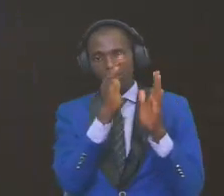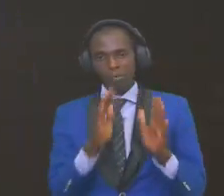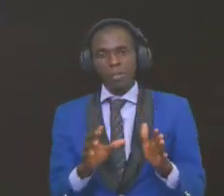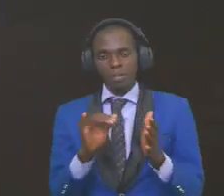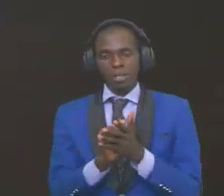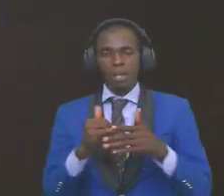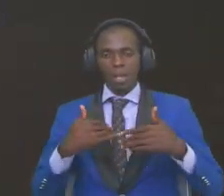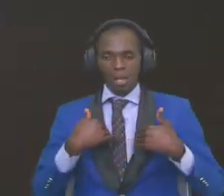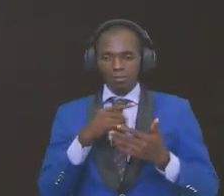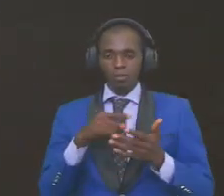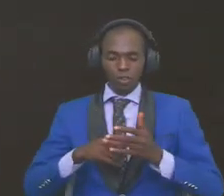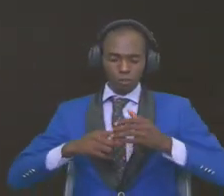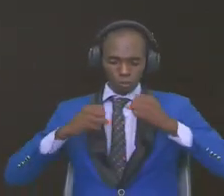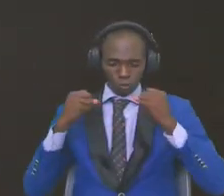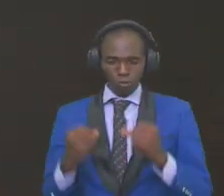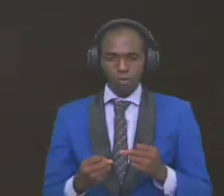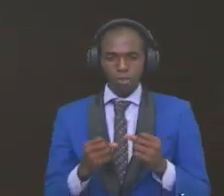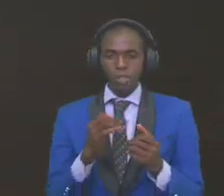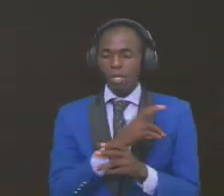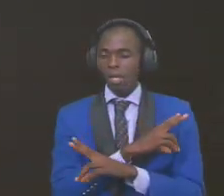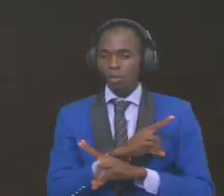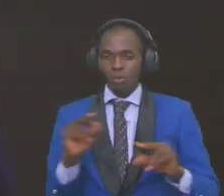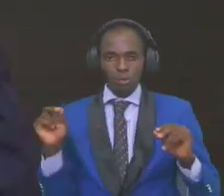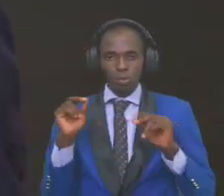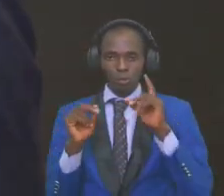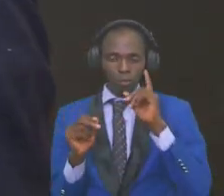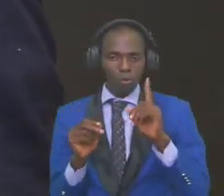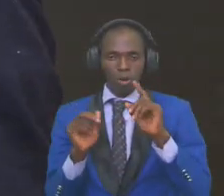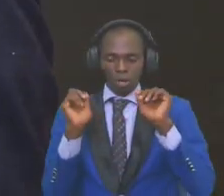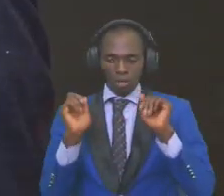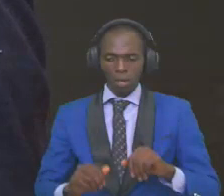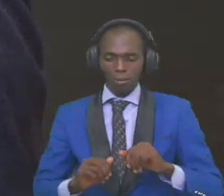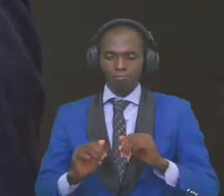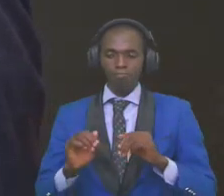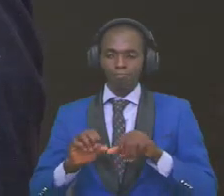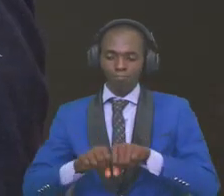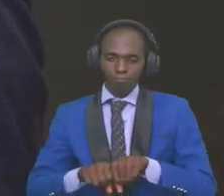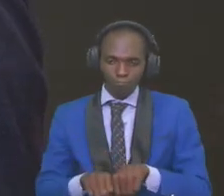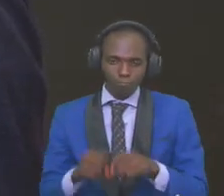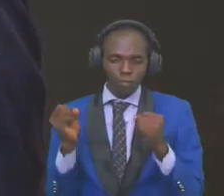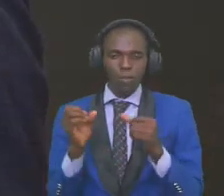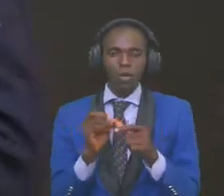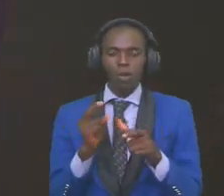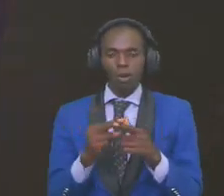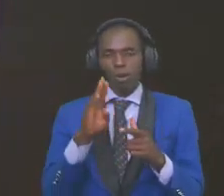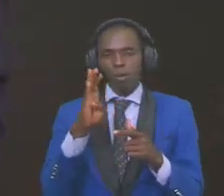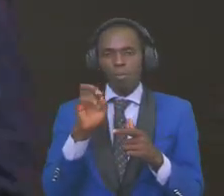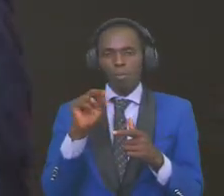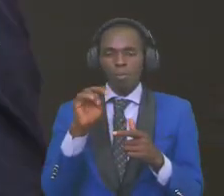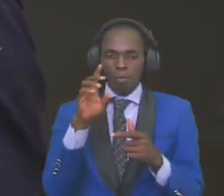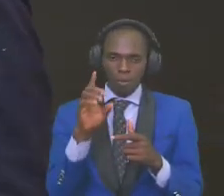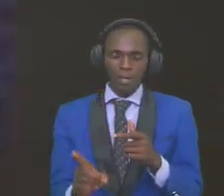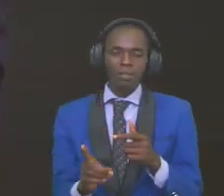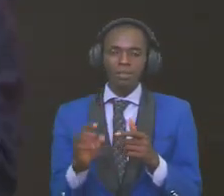backbone, and nobody can bend that backbone. Unbendable,